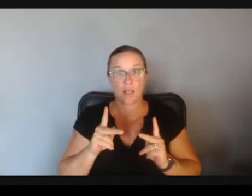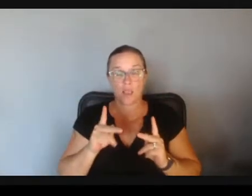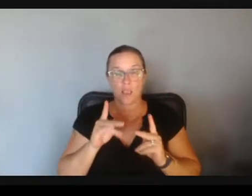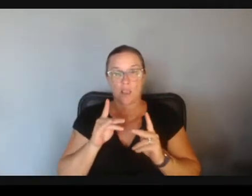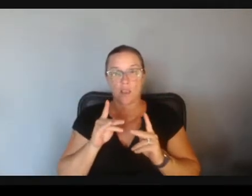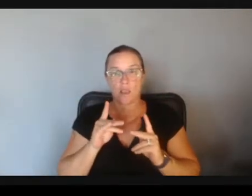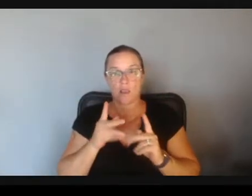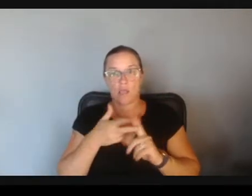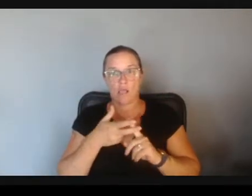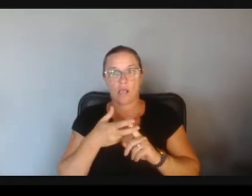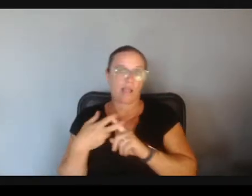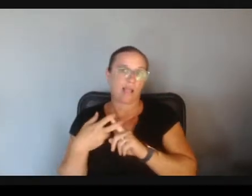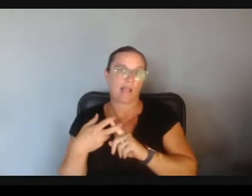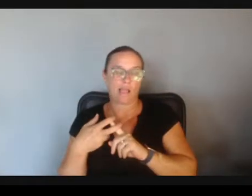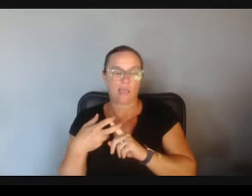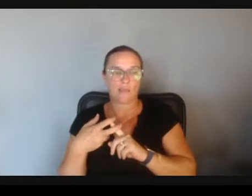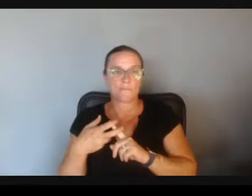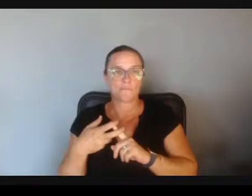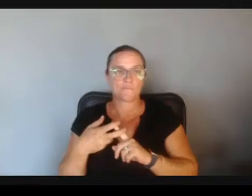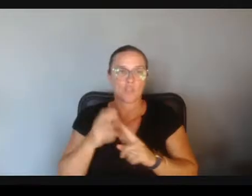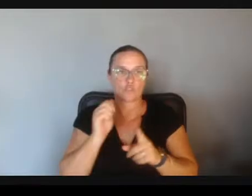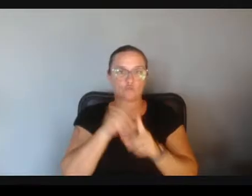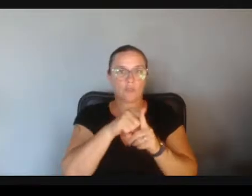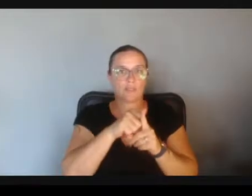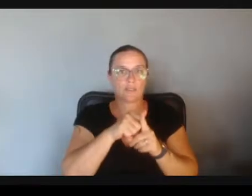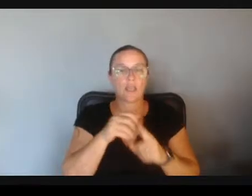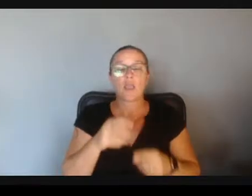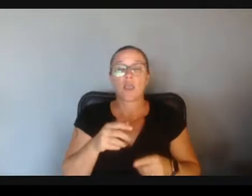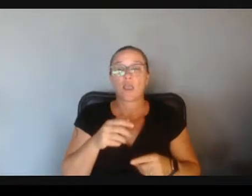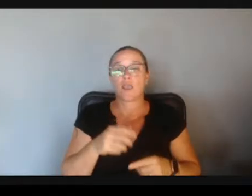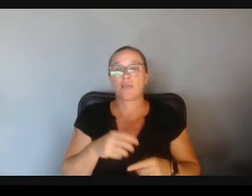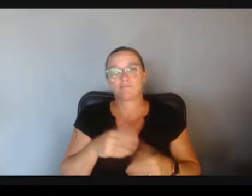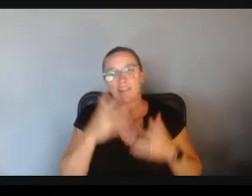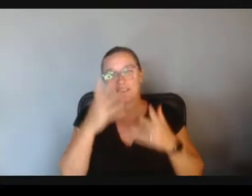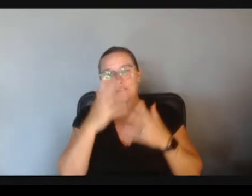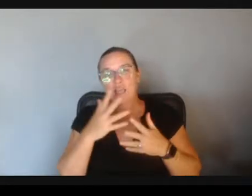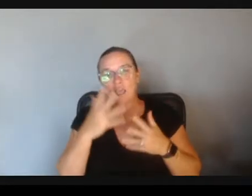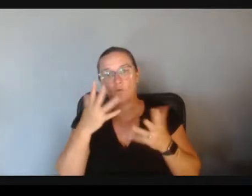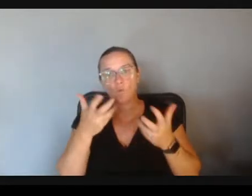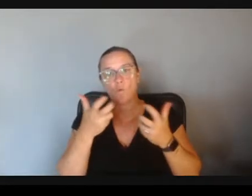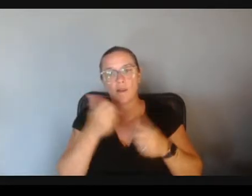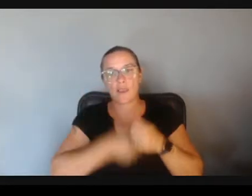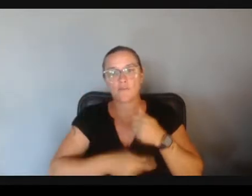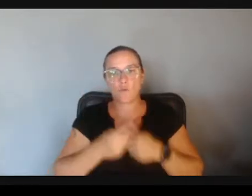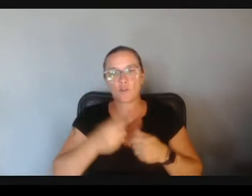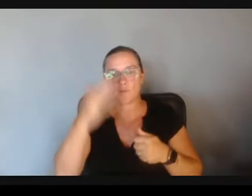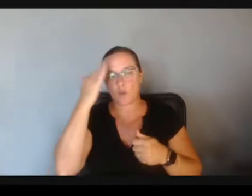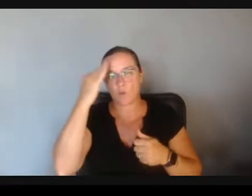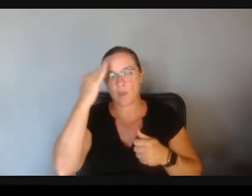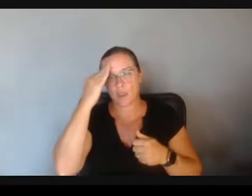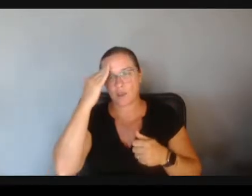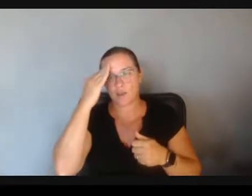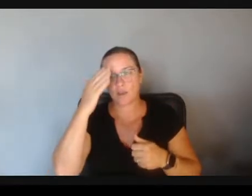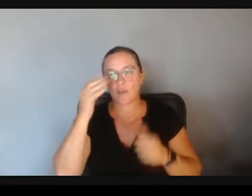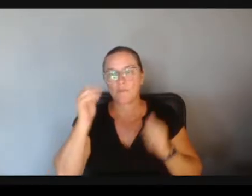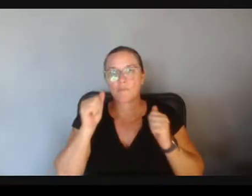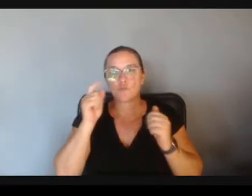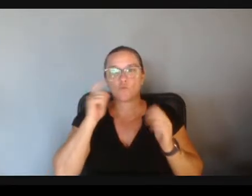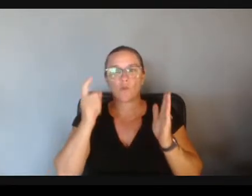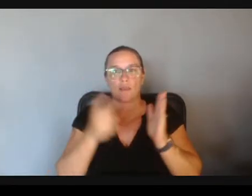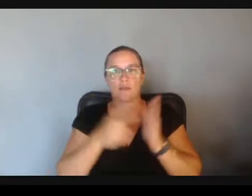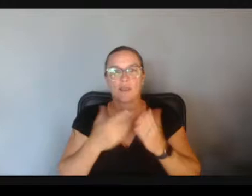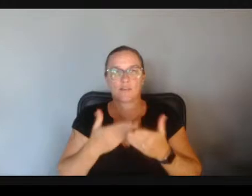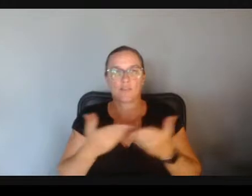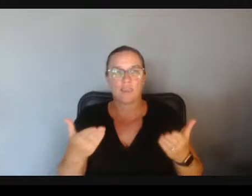it. And it's unfortunate. And part of what we're trying to do is teach everybody to be aware and how to recognize some of these things. And roll it,